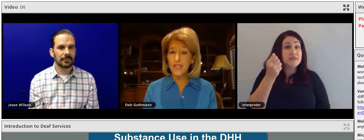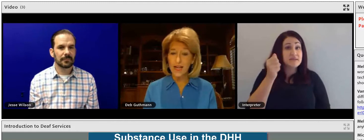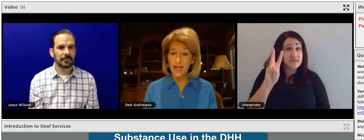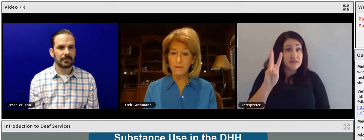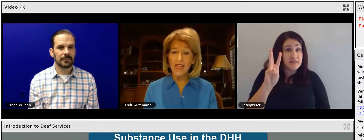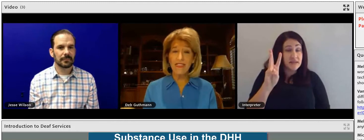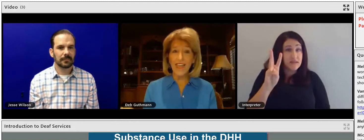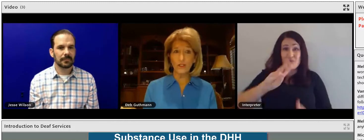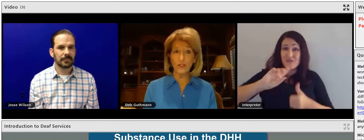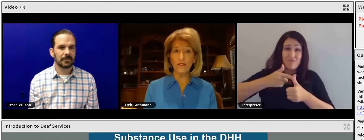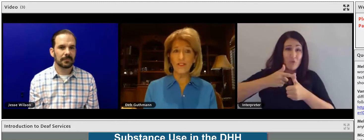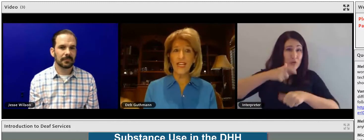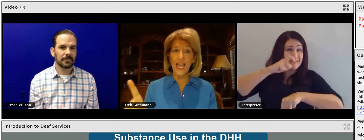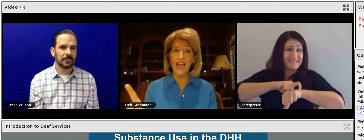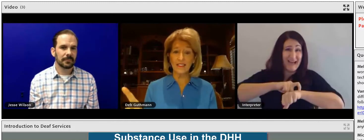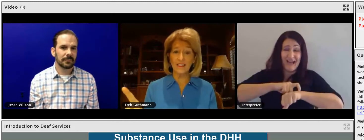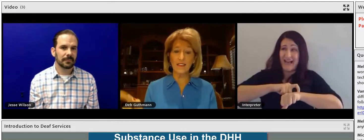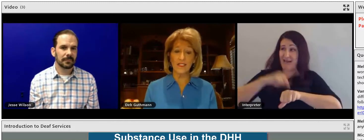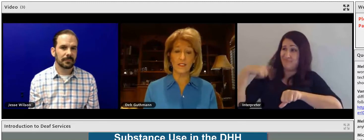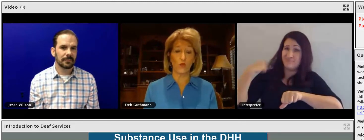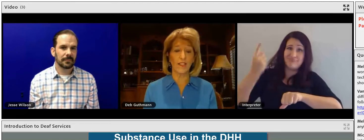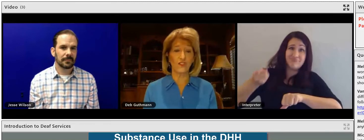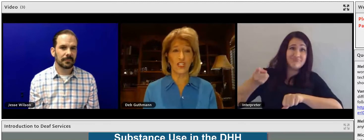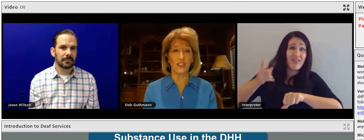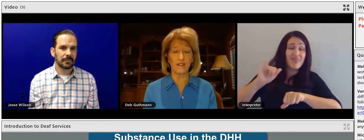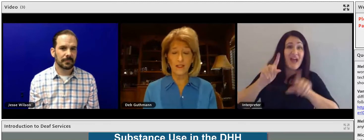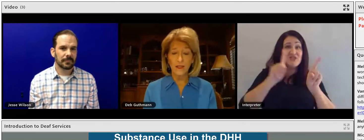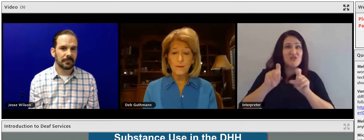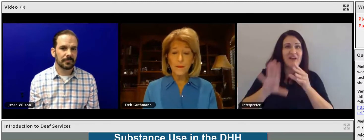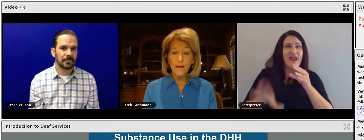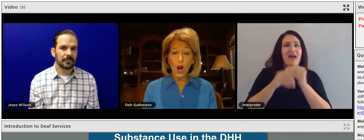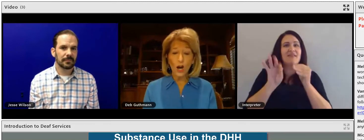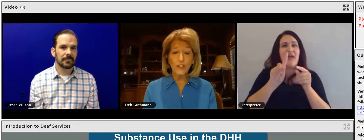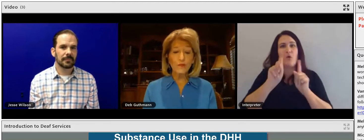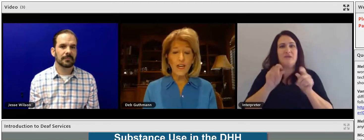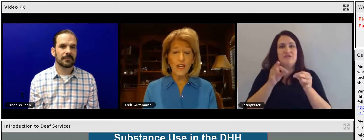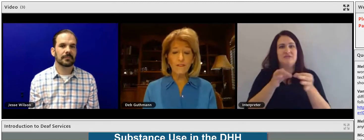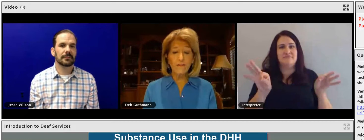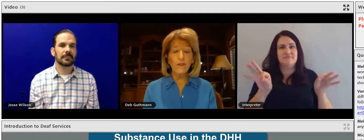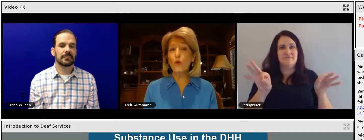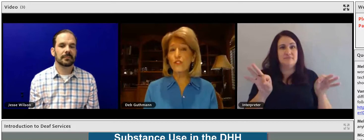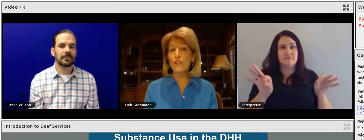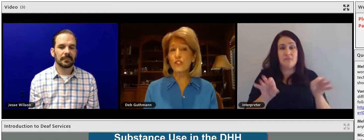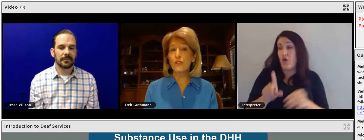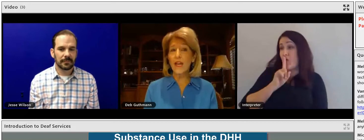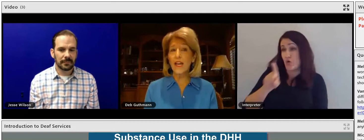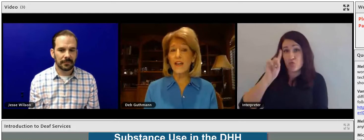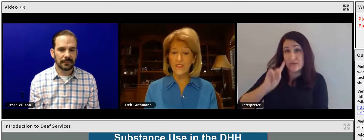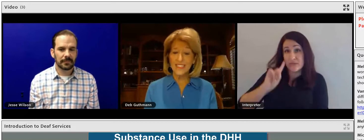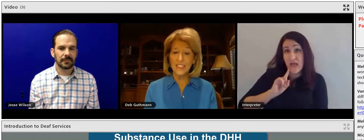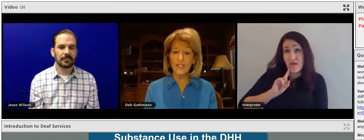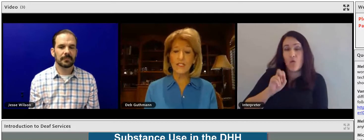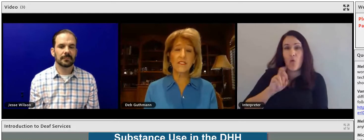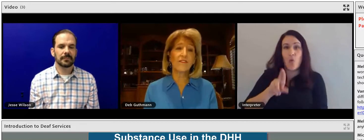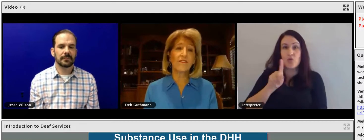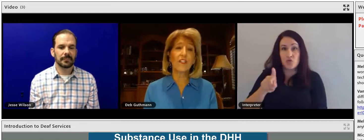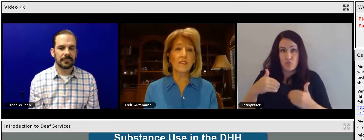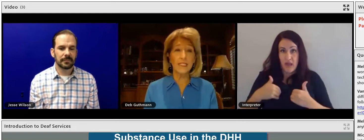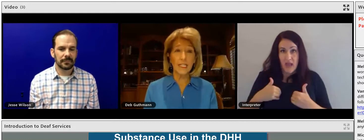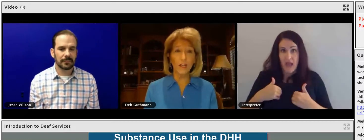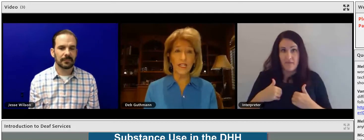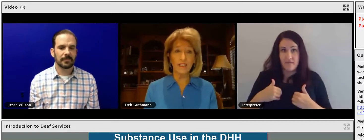2016, for the very first time, that survey added this question: are you deaf or do you